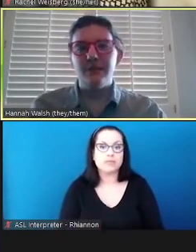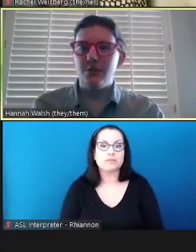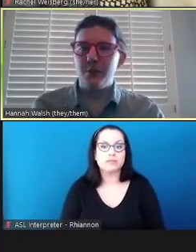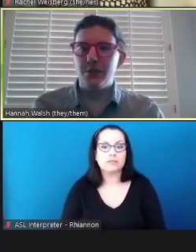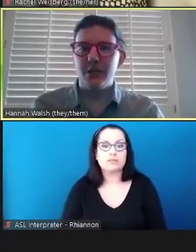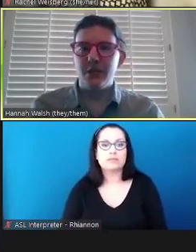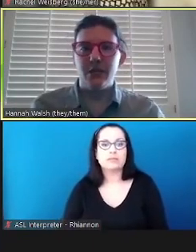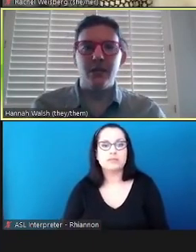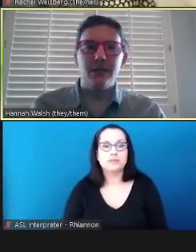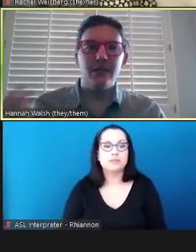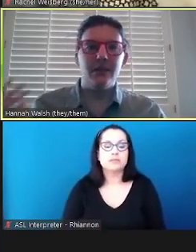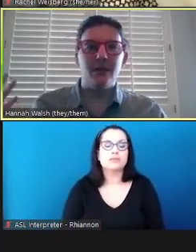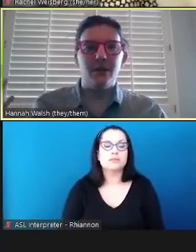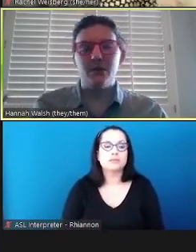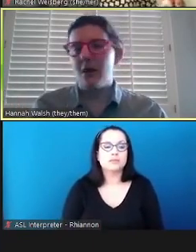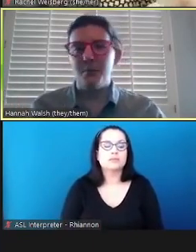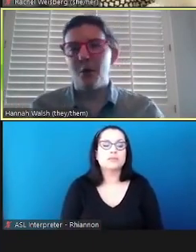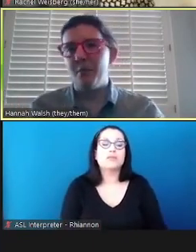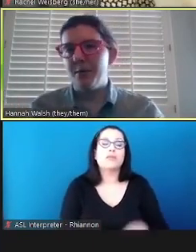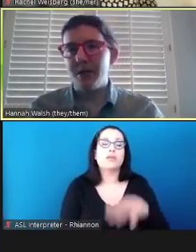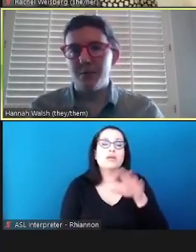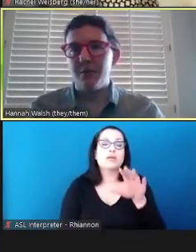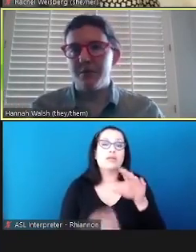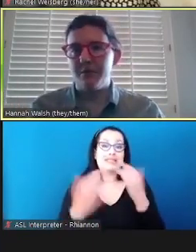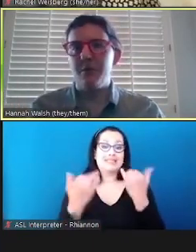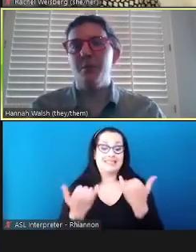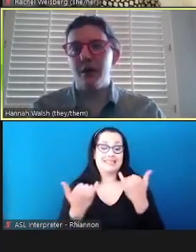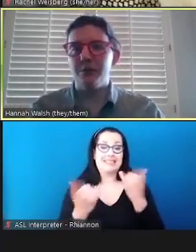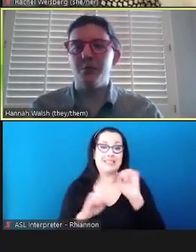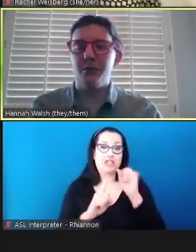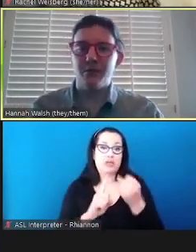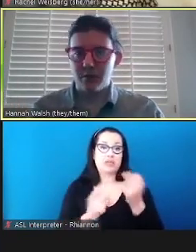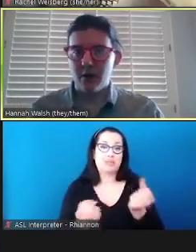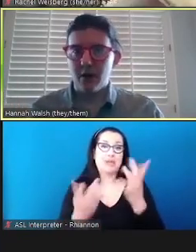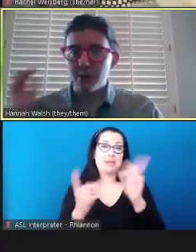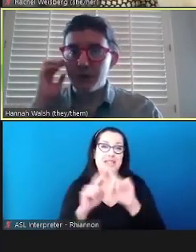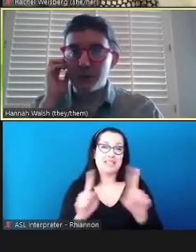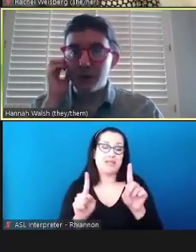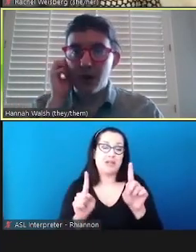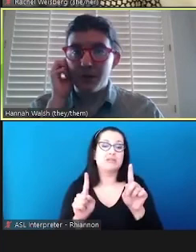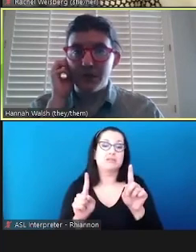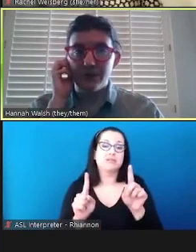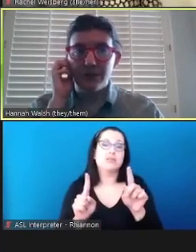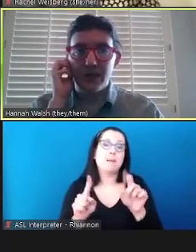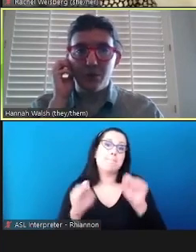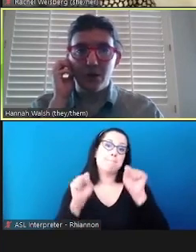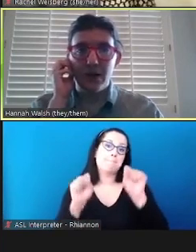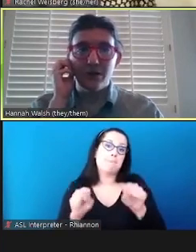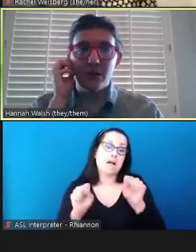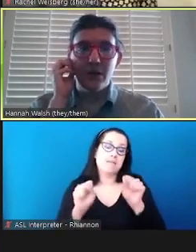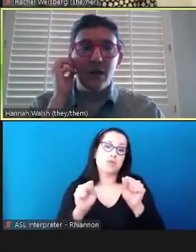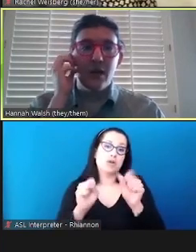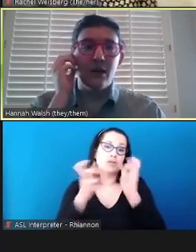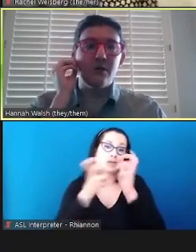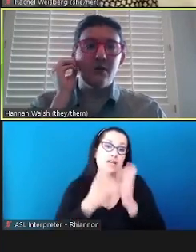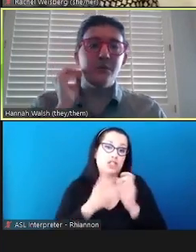in this situation, there are maybe a number of different possible reasonable accommodations that could work